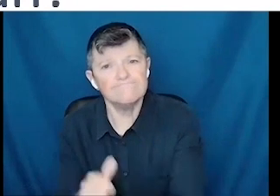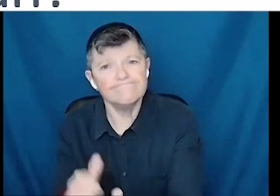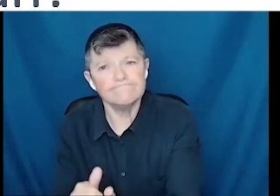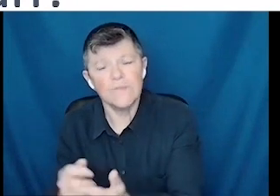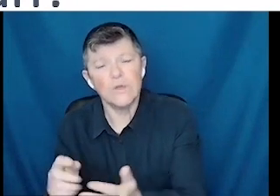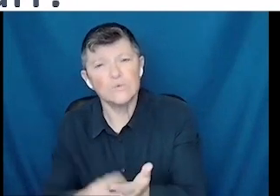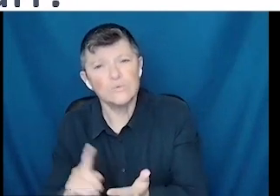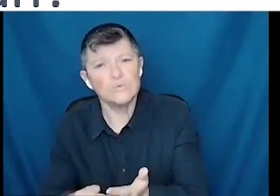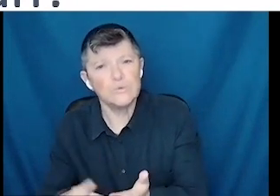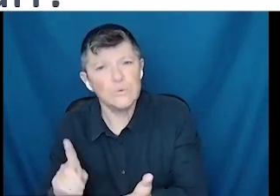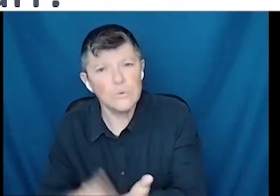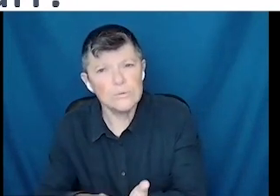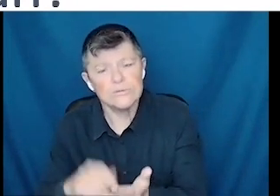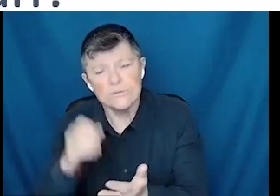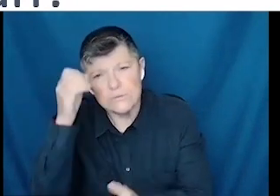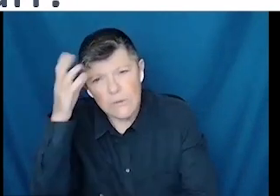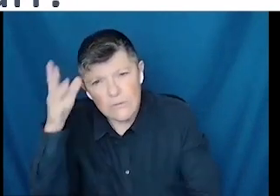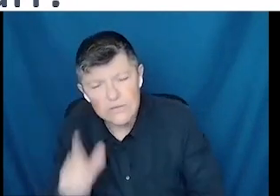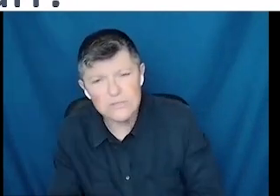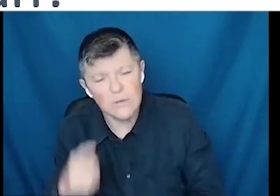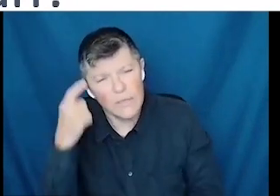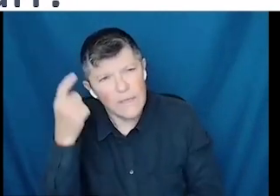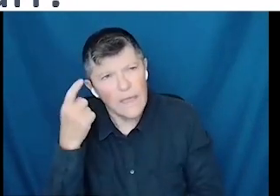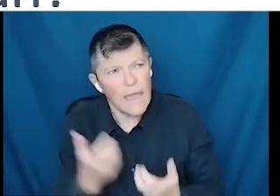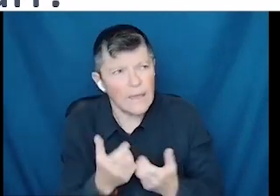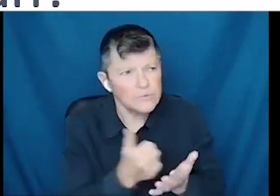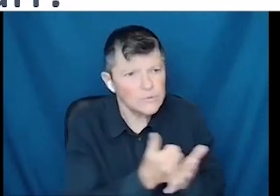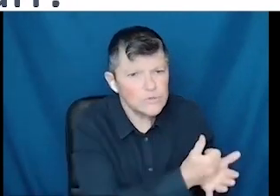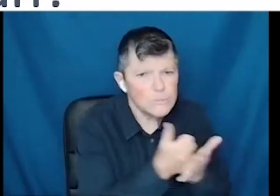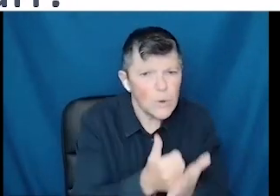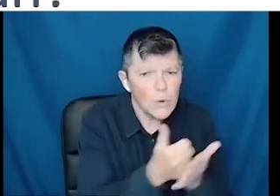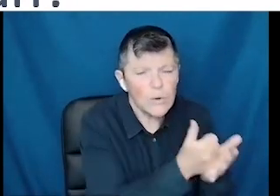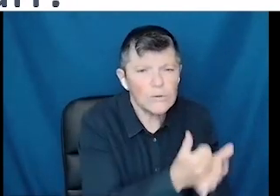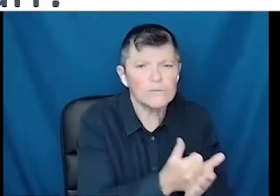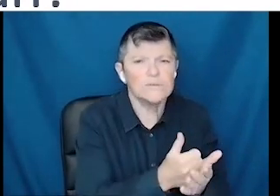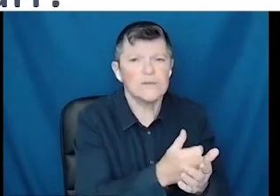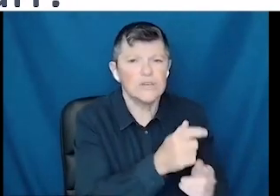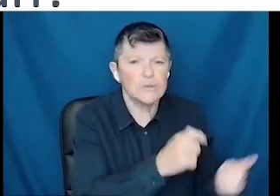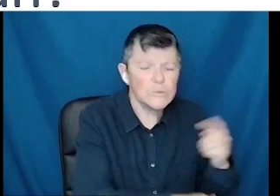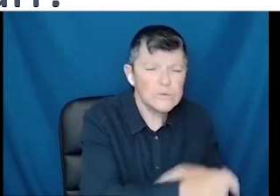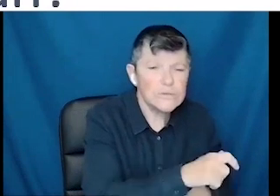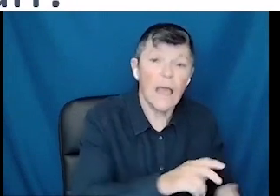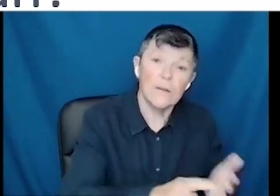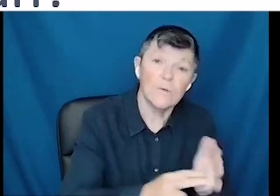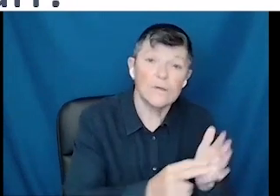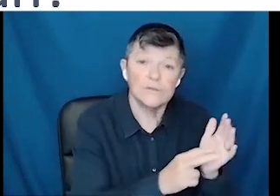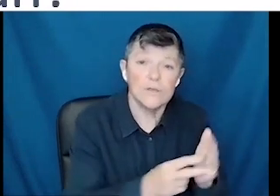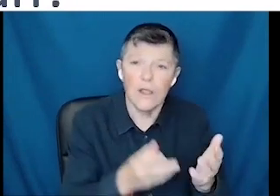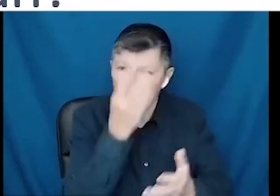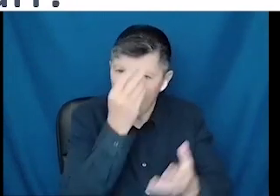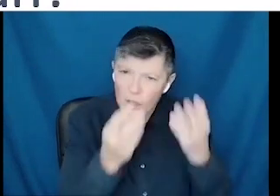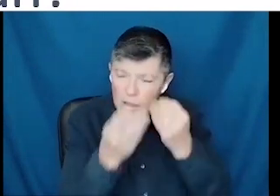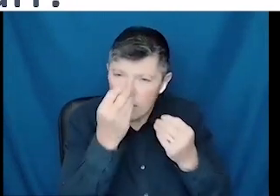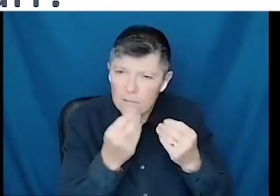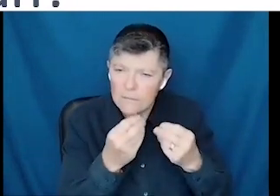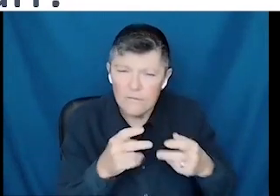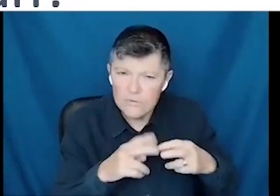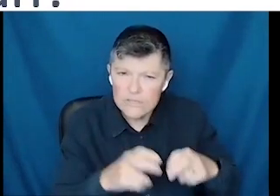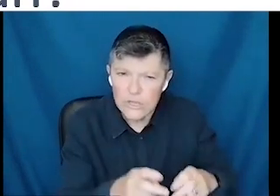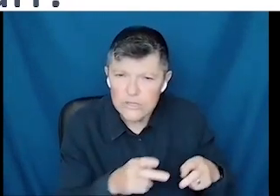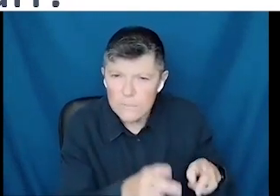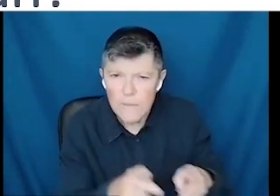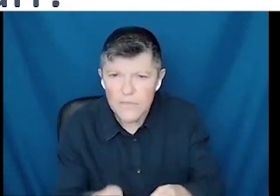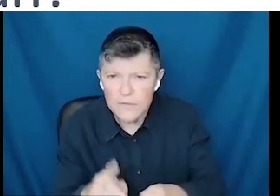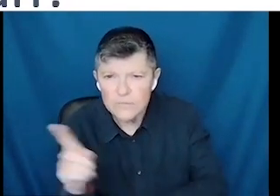we can support and encourage communities and organizations to learn about methods, conduct research, and exchange knowledge